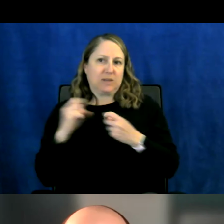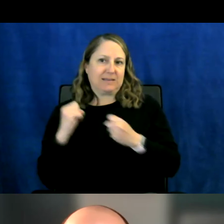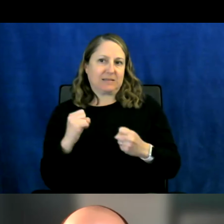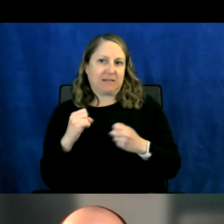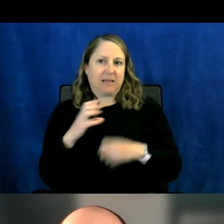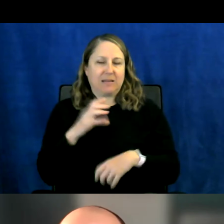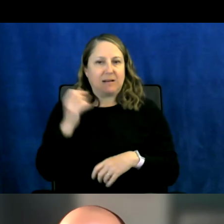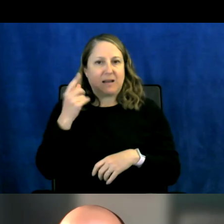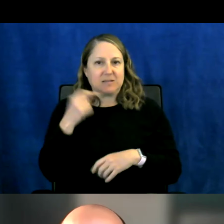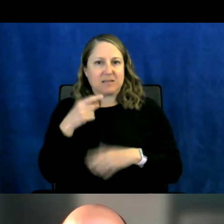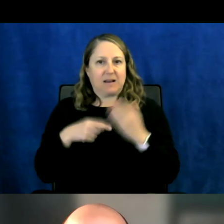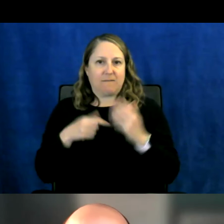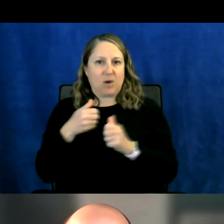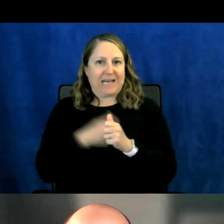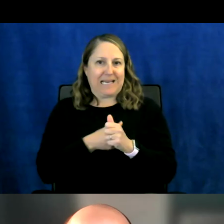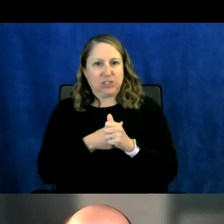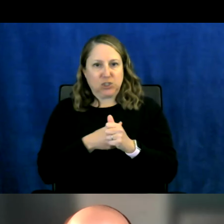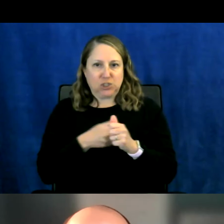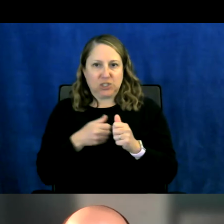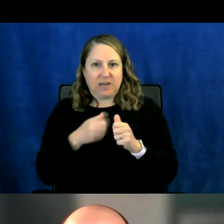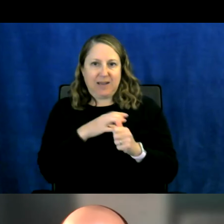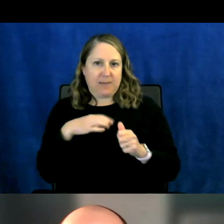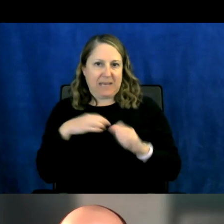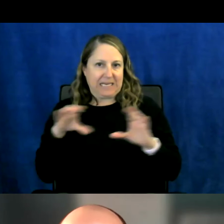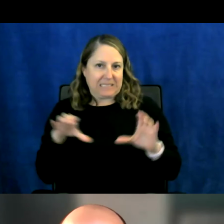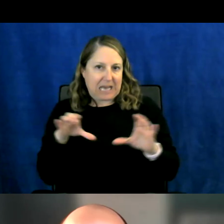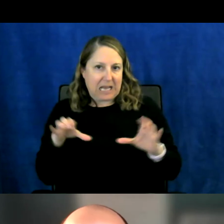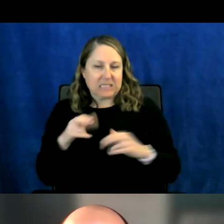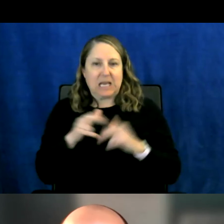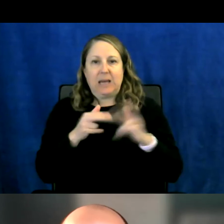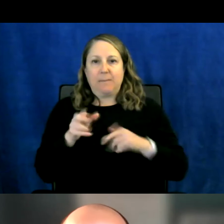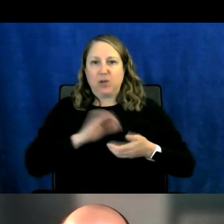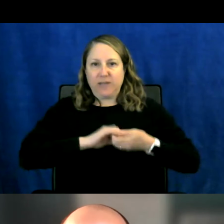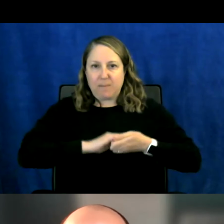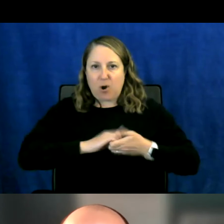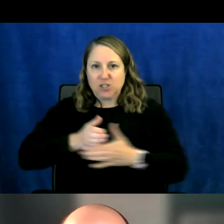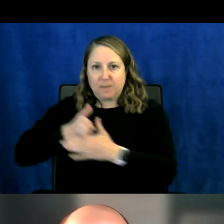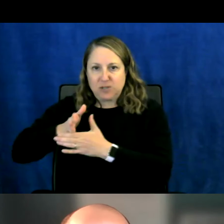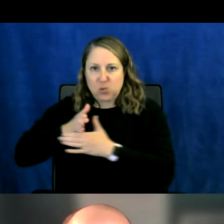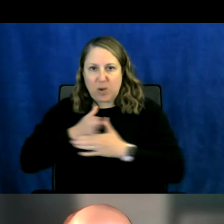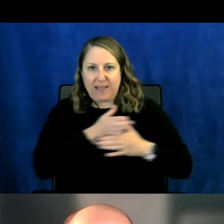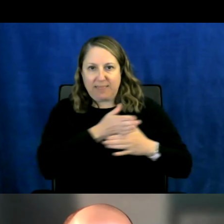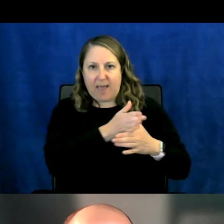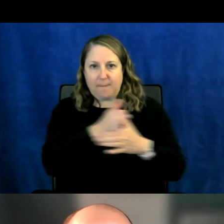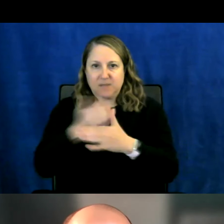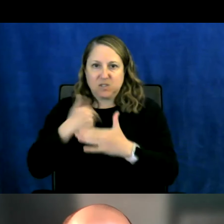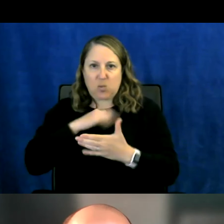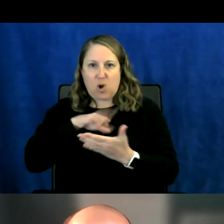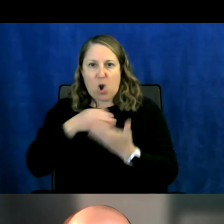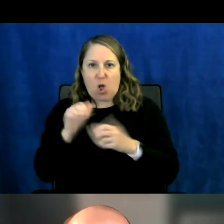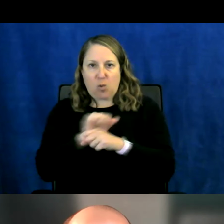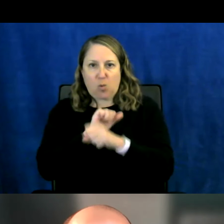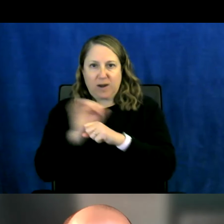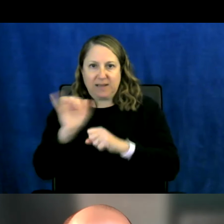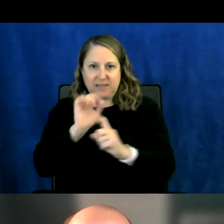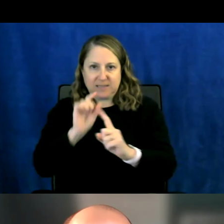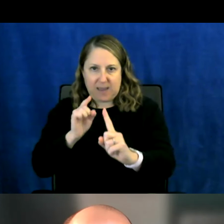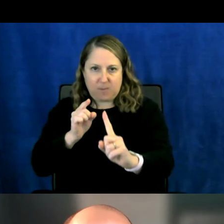understanding of what each committee is doing and building partnerships between, so that we're all keeping going in the same direction.